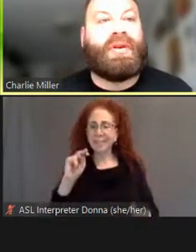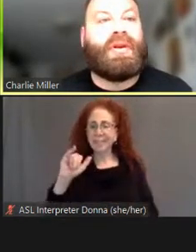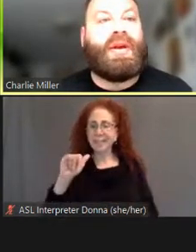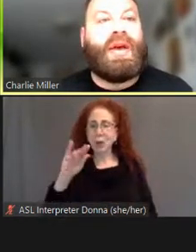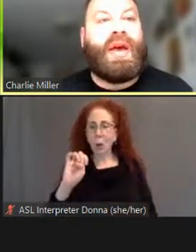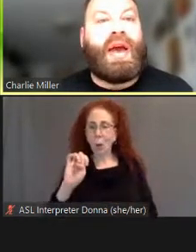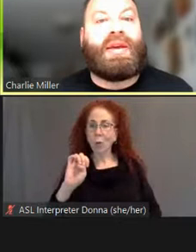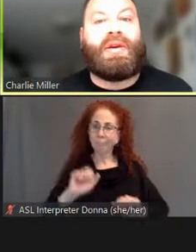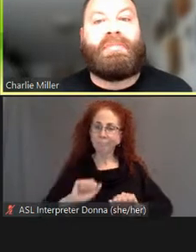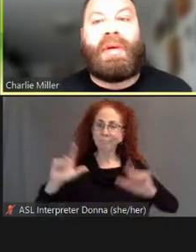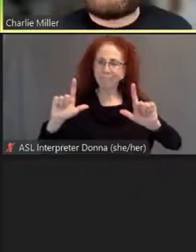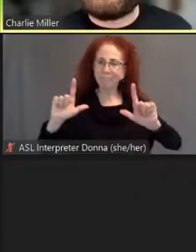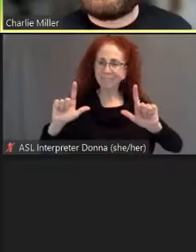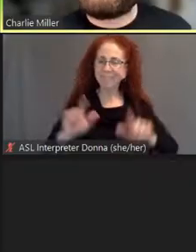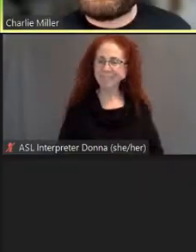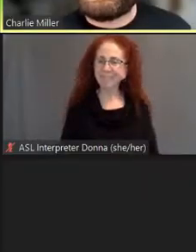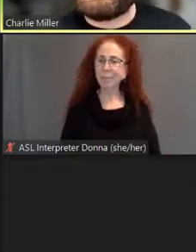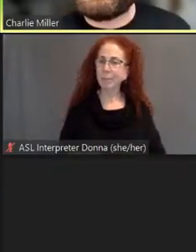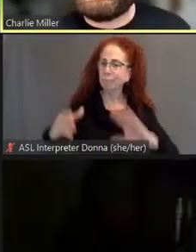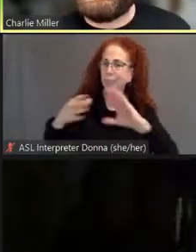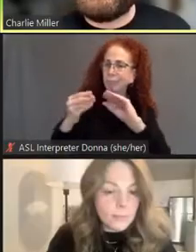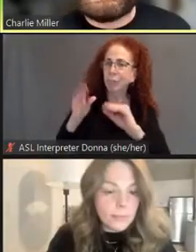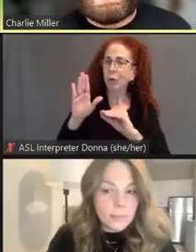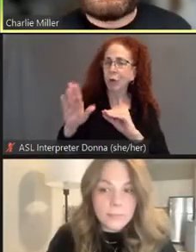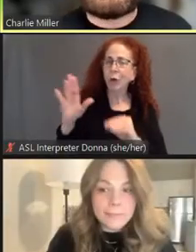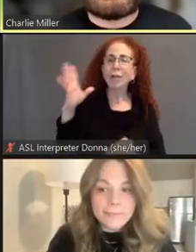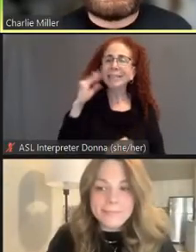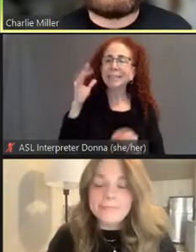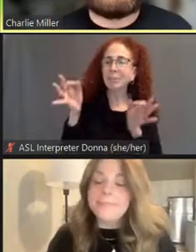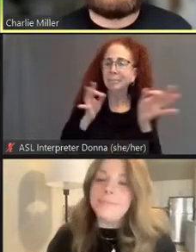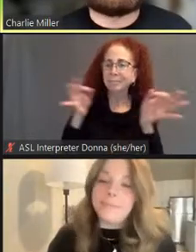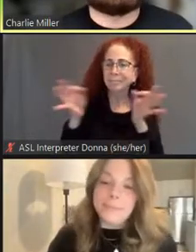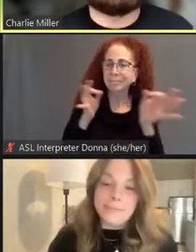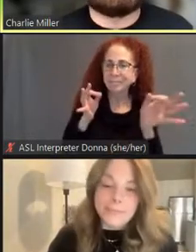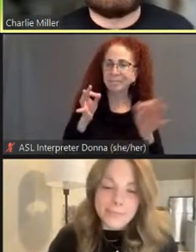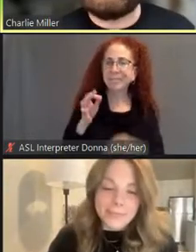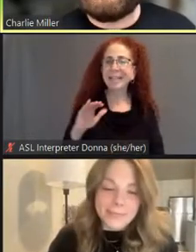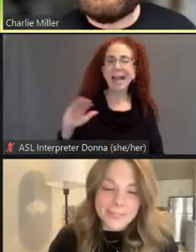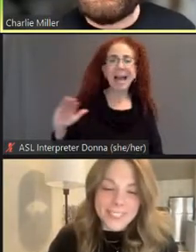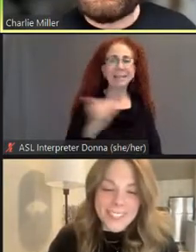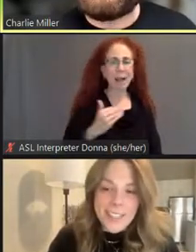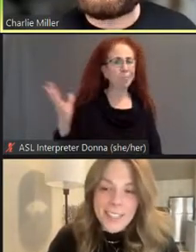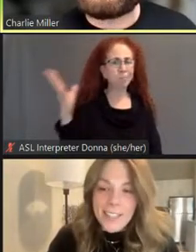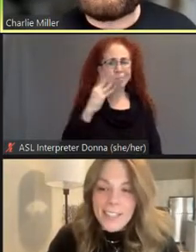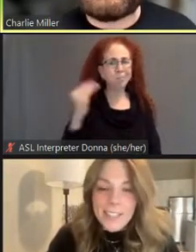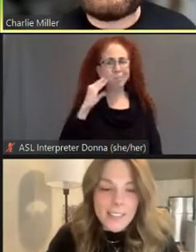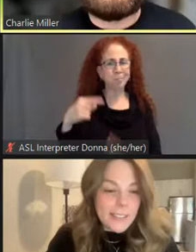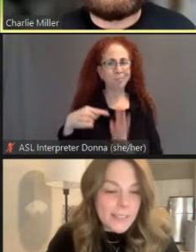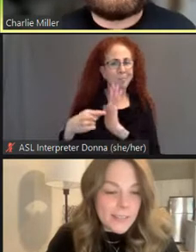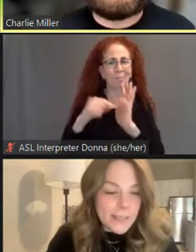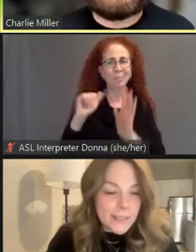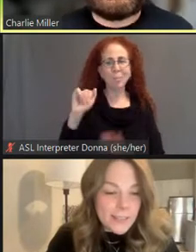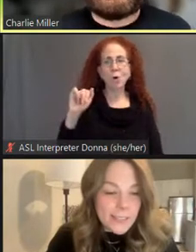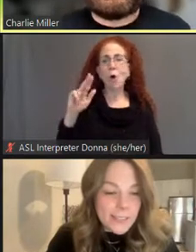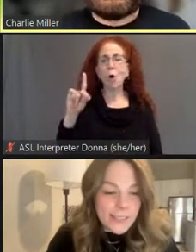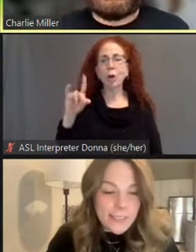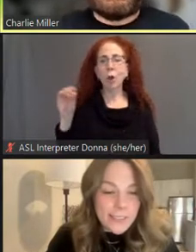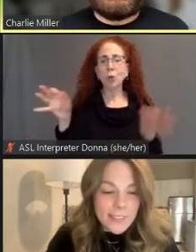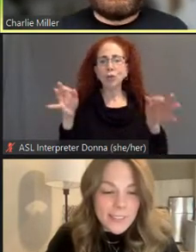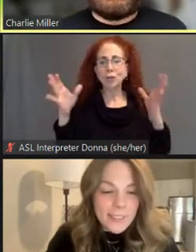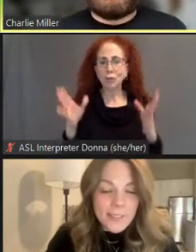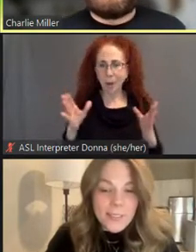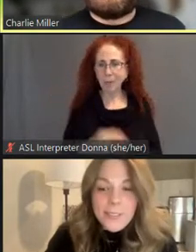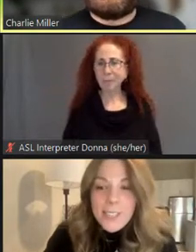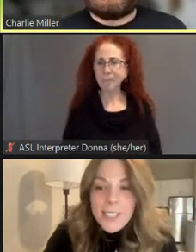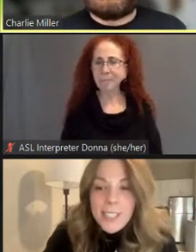Zoom room and hear about her experience as our tested and true audio describer.